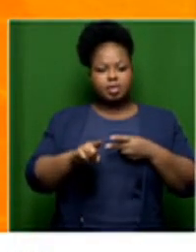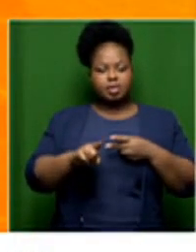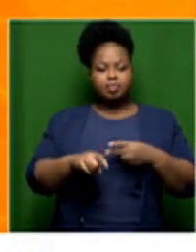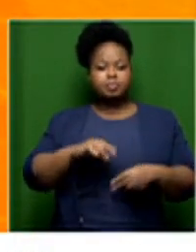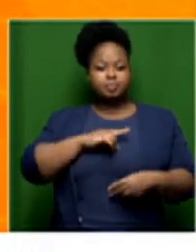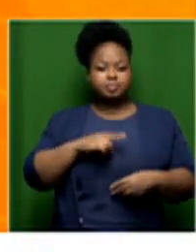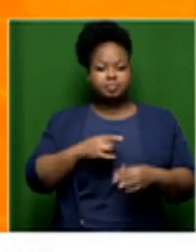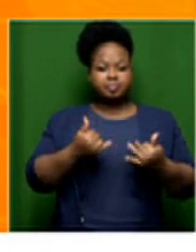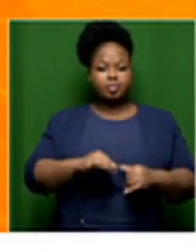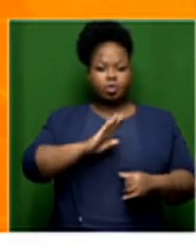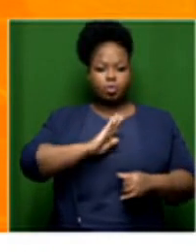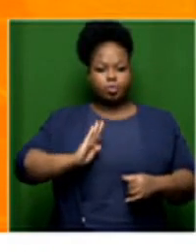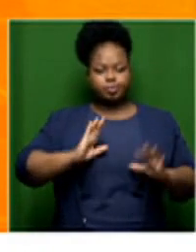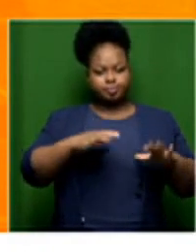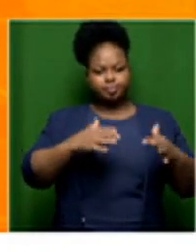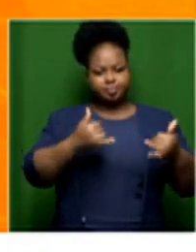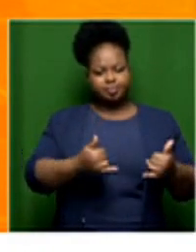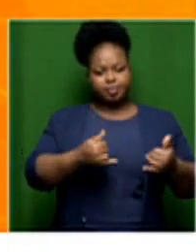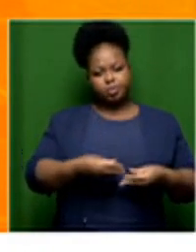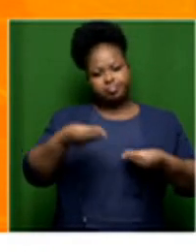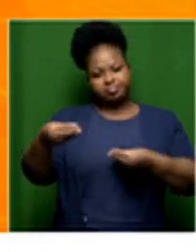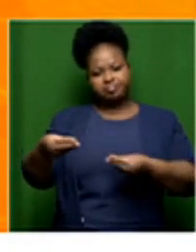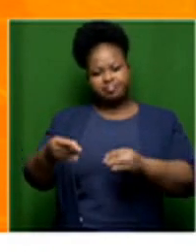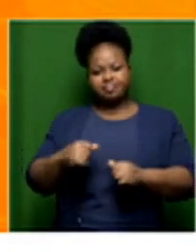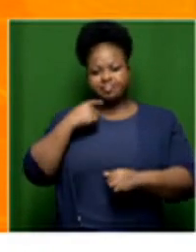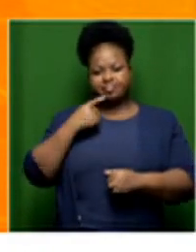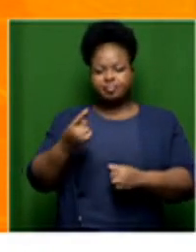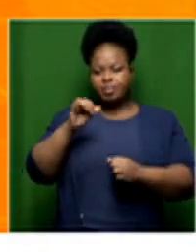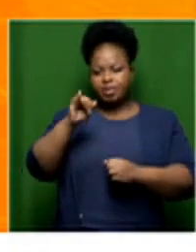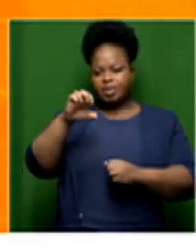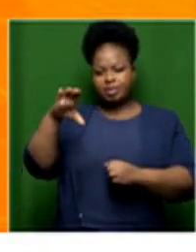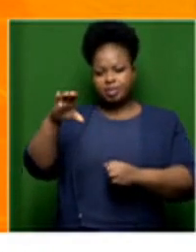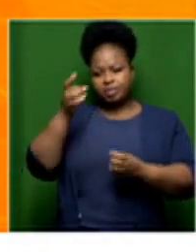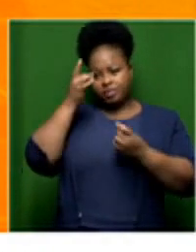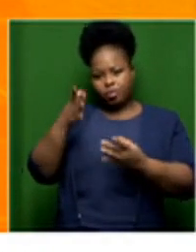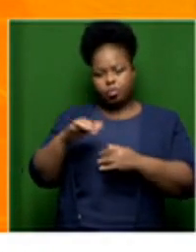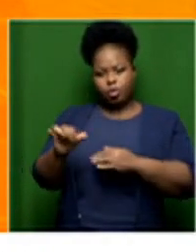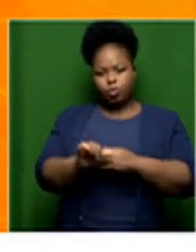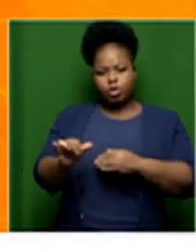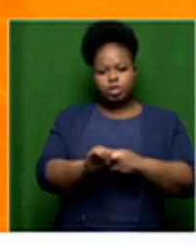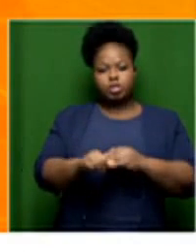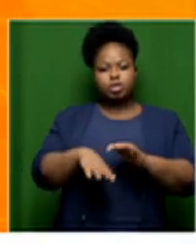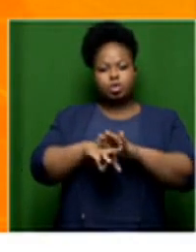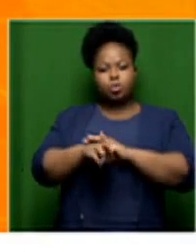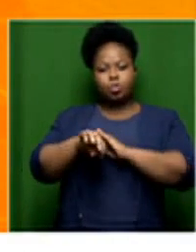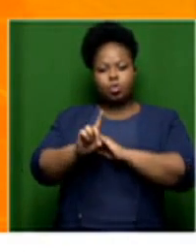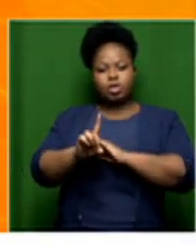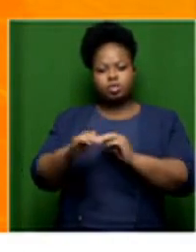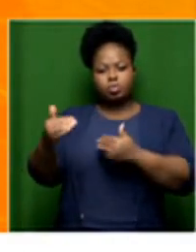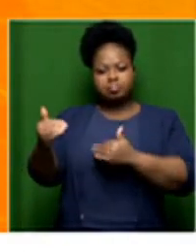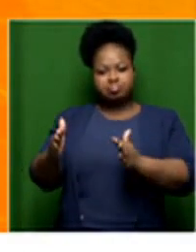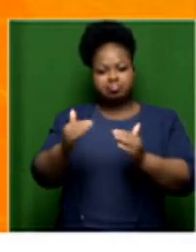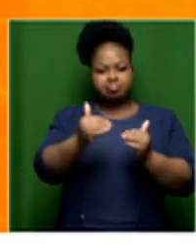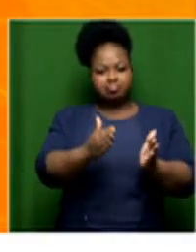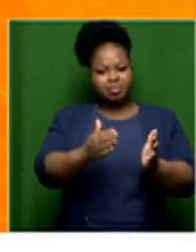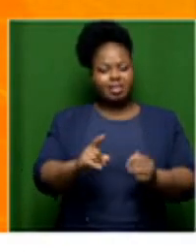Municipal Demarcation Board has officially handed over the ward boundaries to the Independent Electoral Commission, or the IEC, which allows